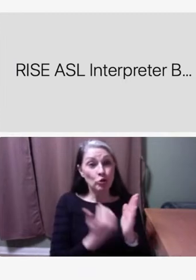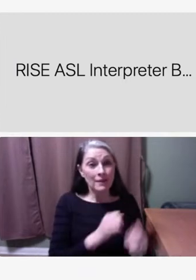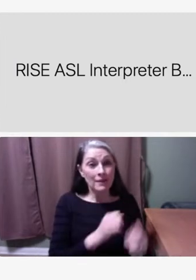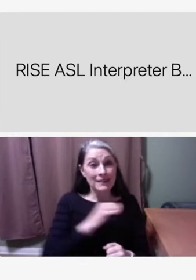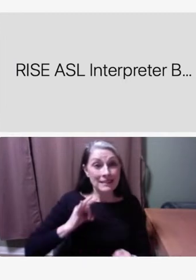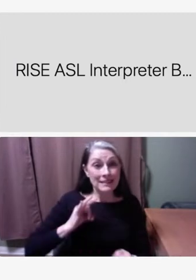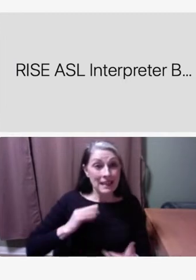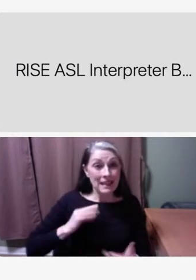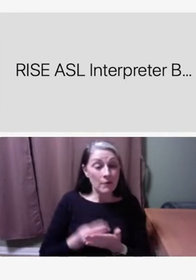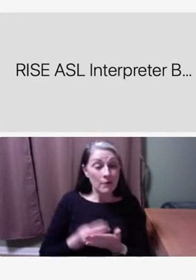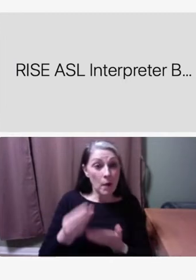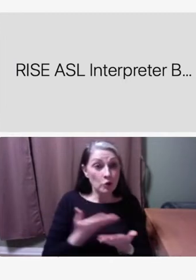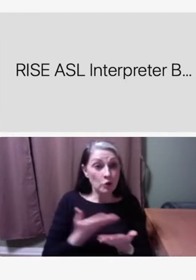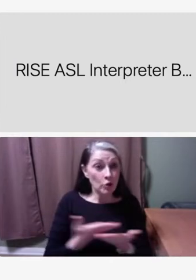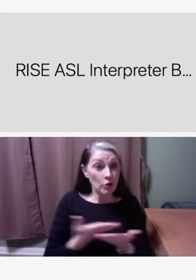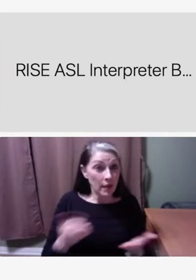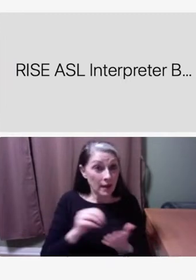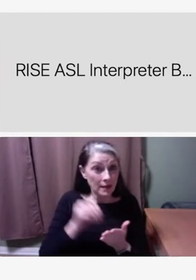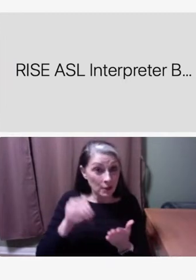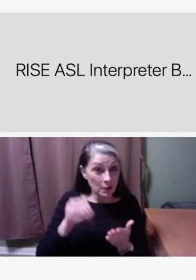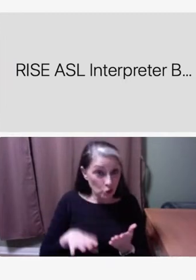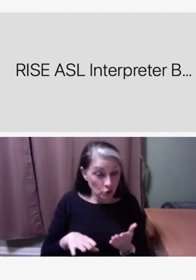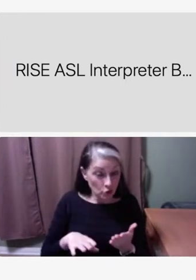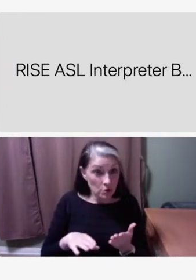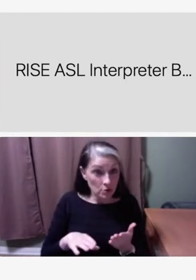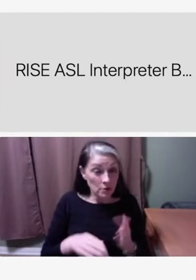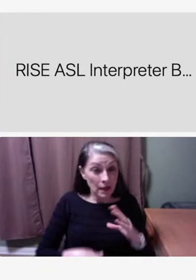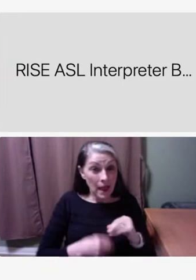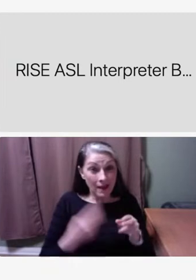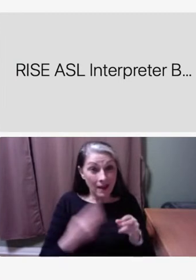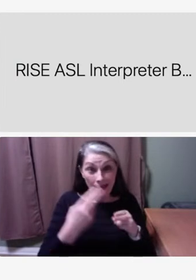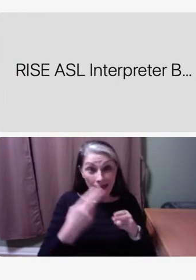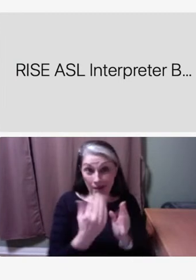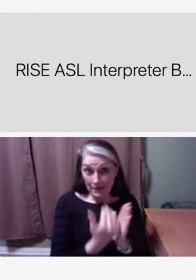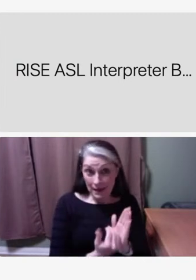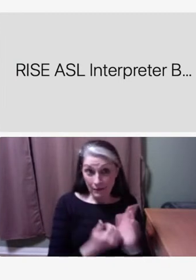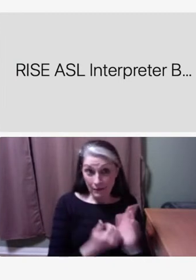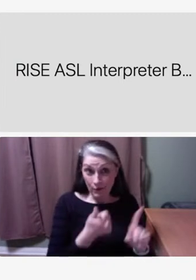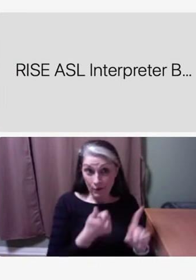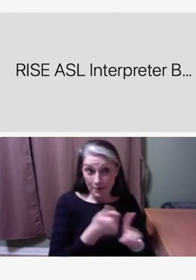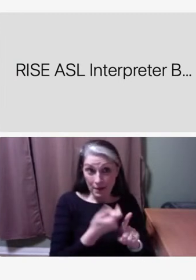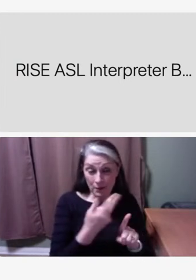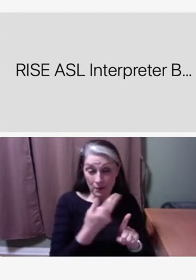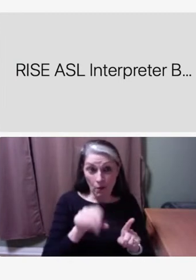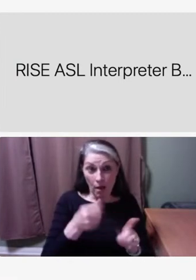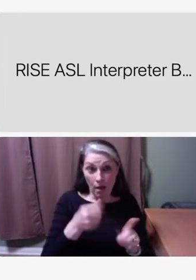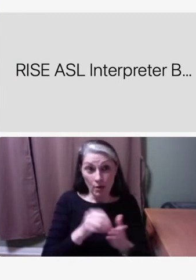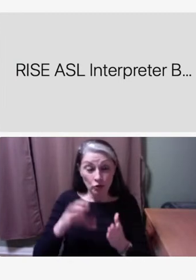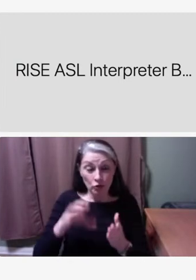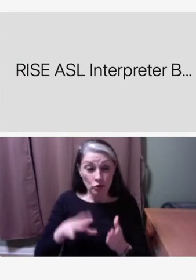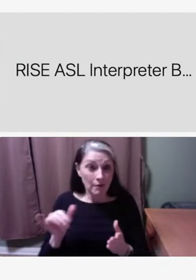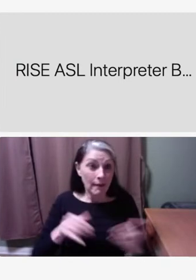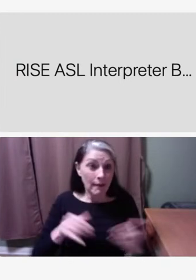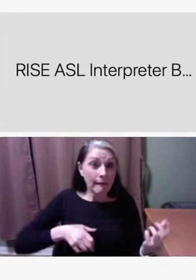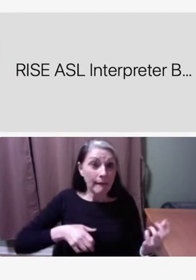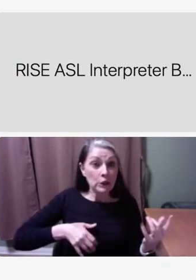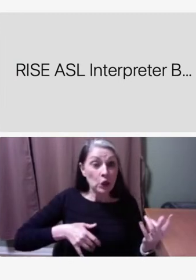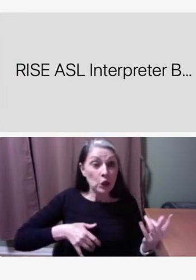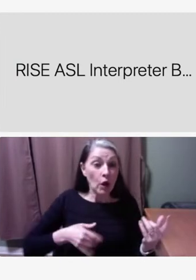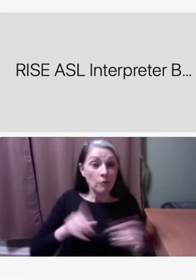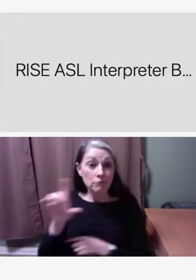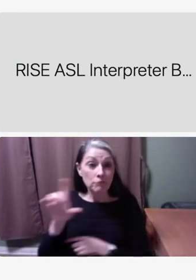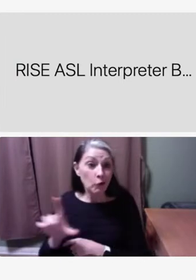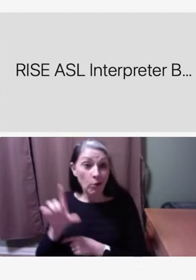students were put on a wish list for themselves or other students, such as a guitar in our library, which was amazing. A lot of our kids actually